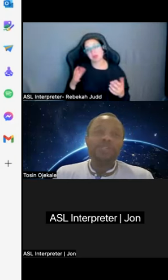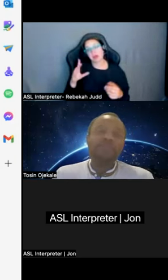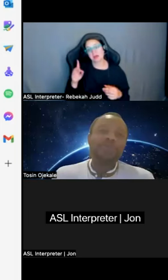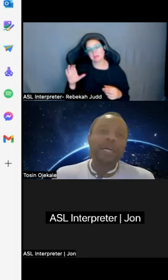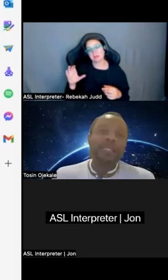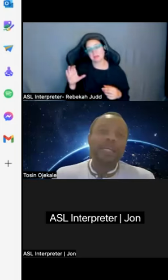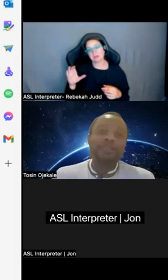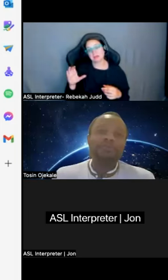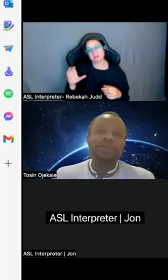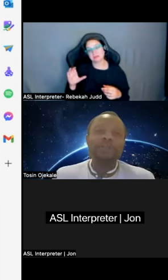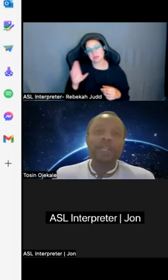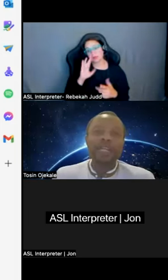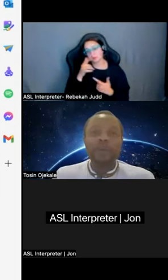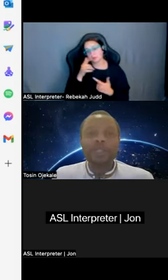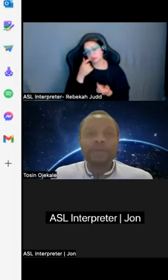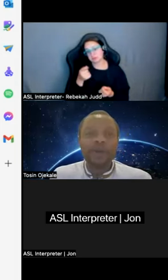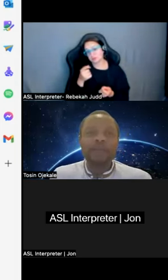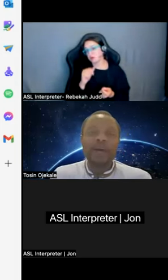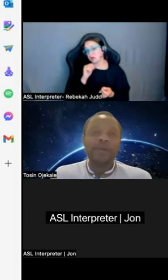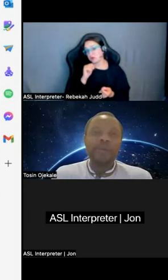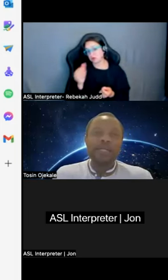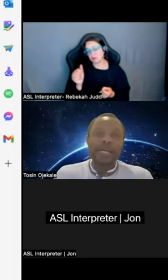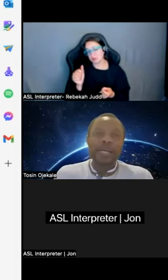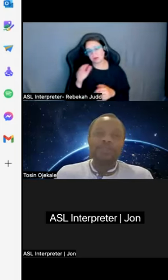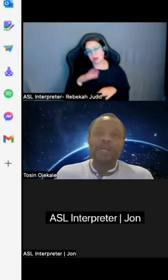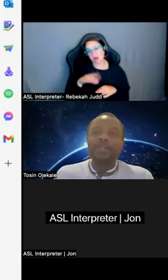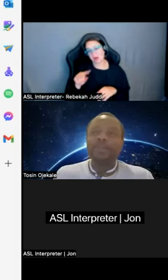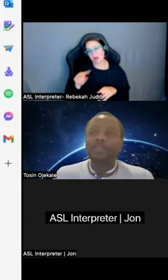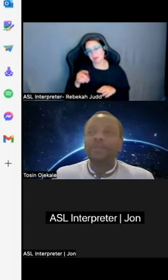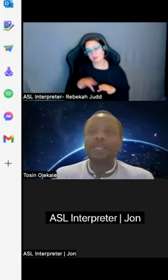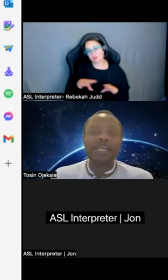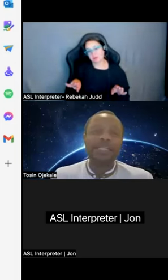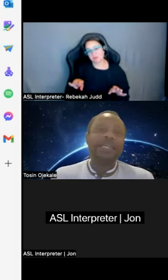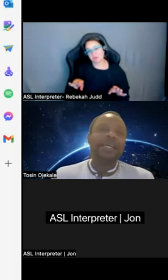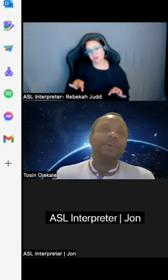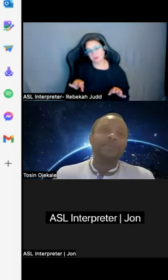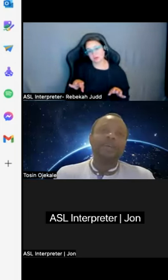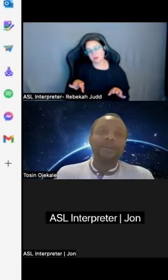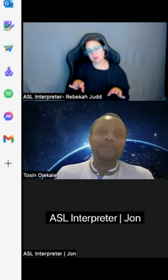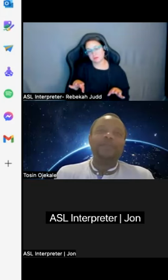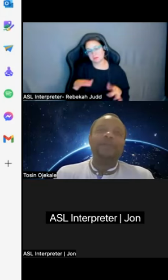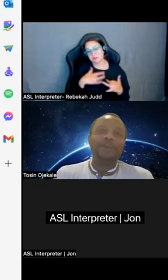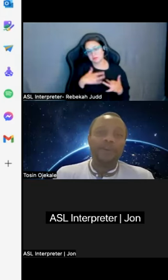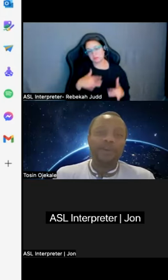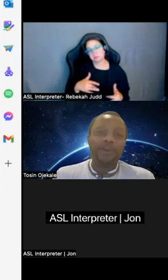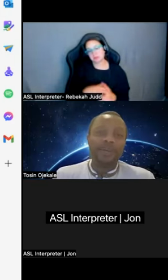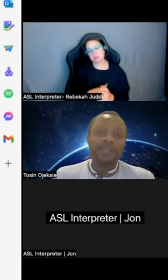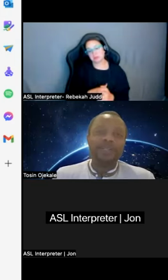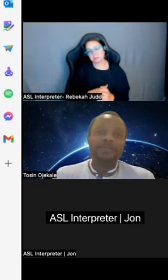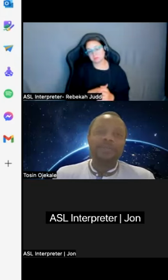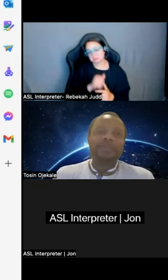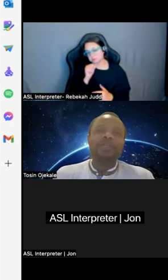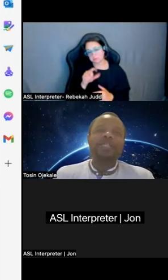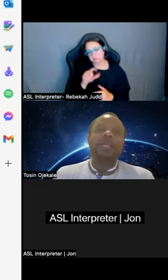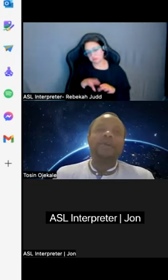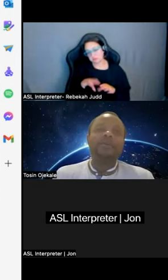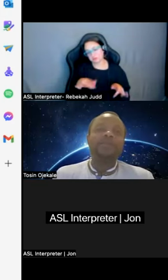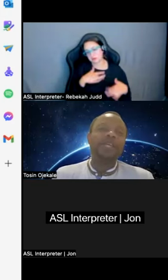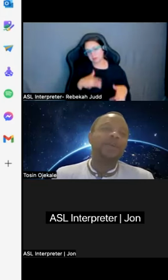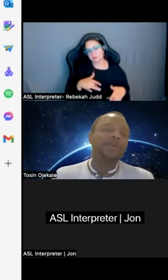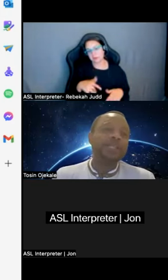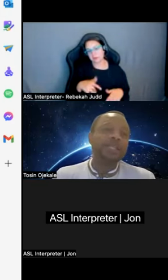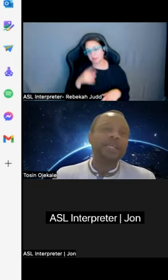interest you to know that they are not in a multi-floor environment. They are usually not located on the ground floor because there are a lot